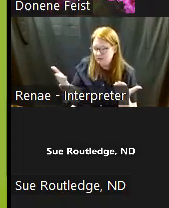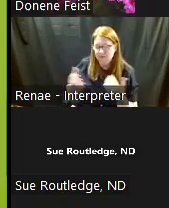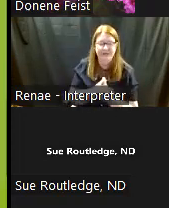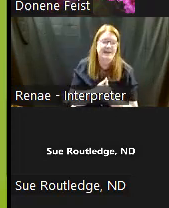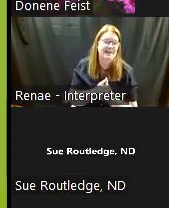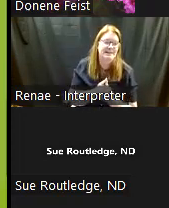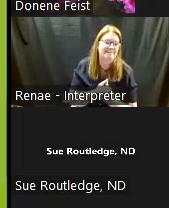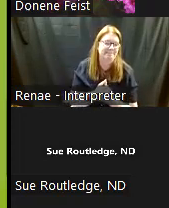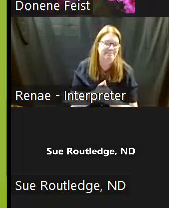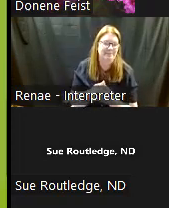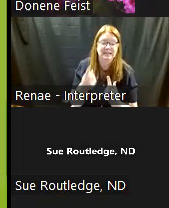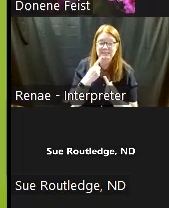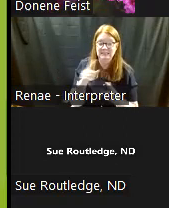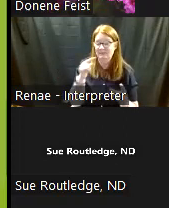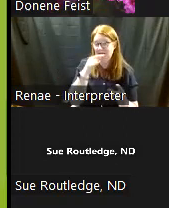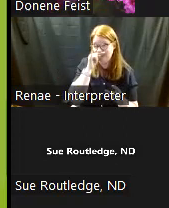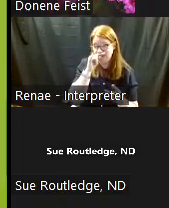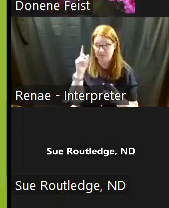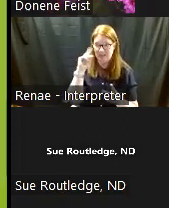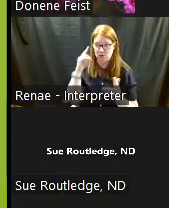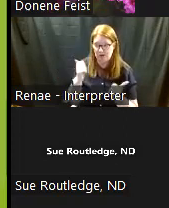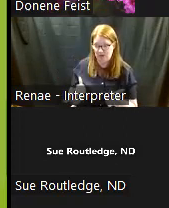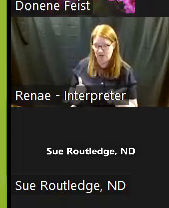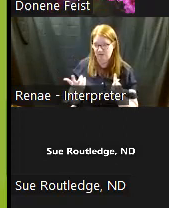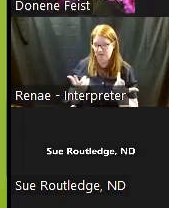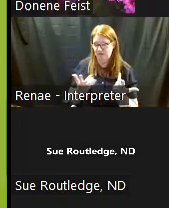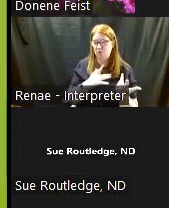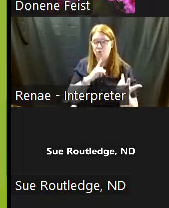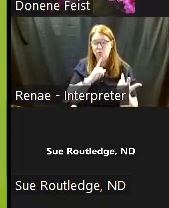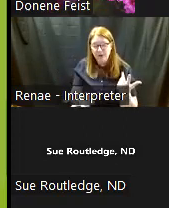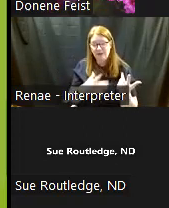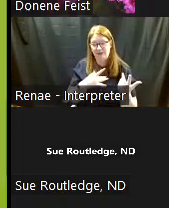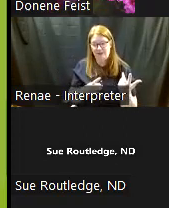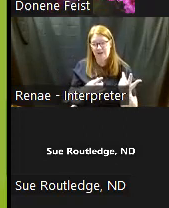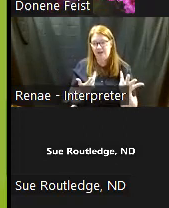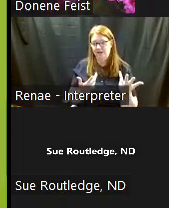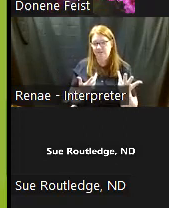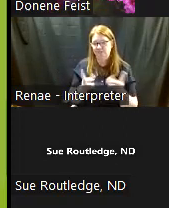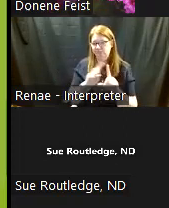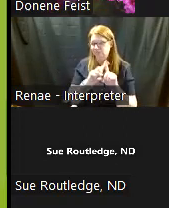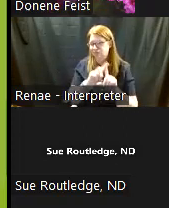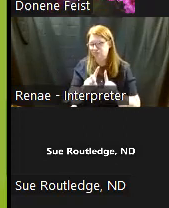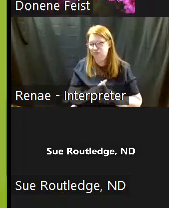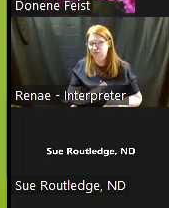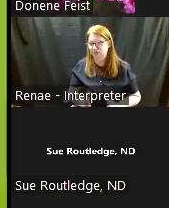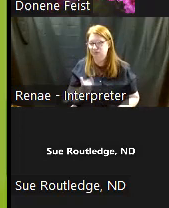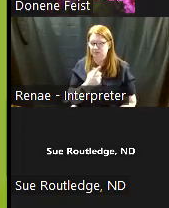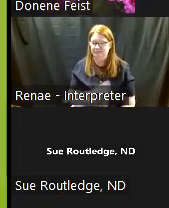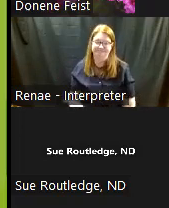website. Success for Kids with Hearing Loss is another one of my favorite resources. There's many, many out there. These are just a